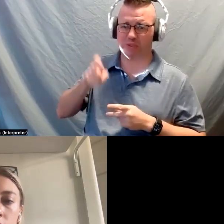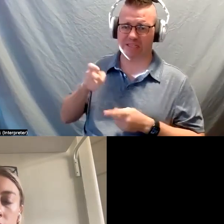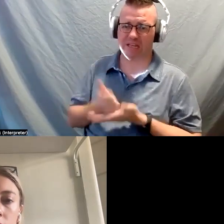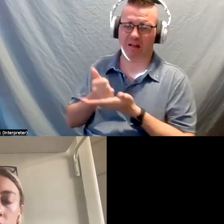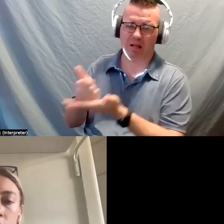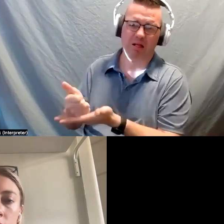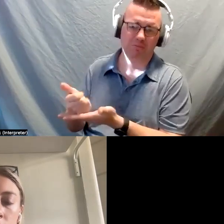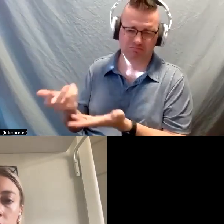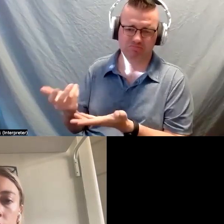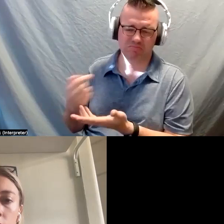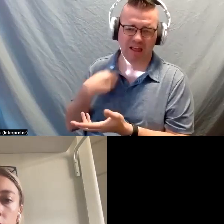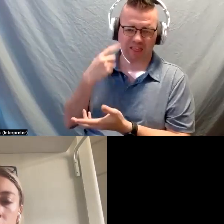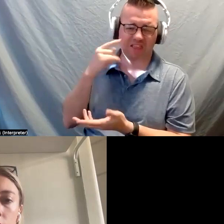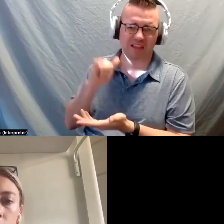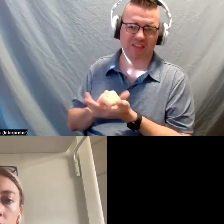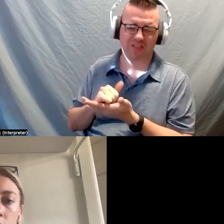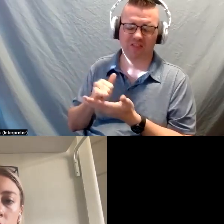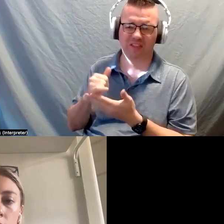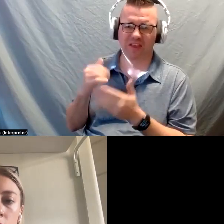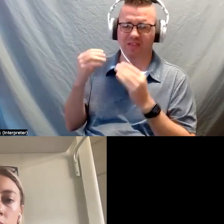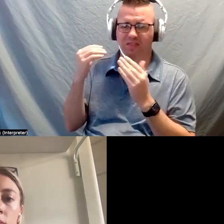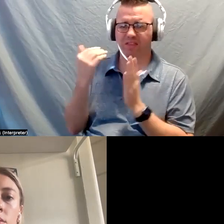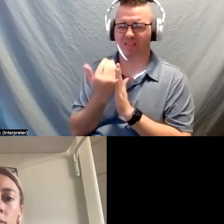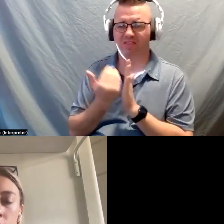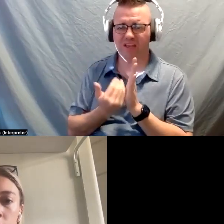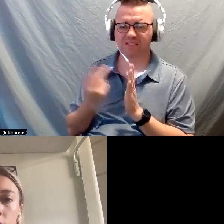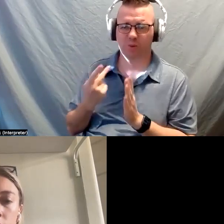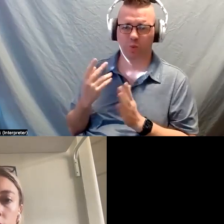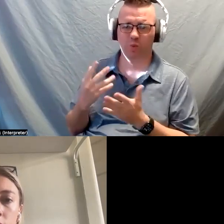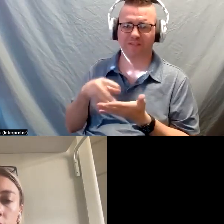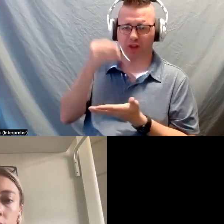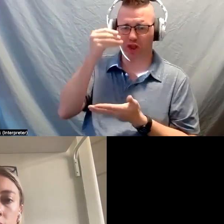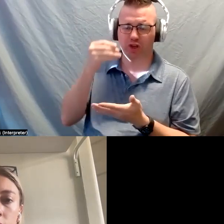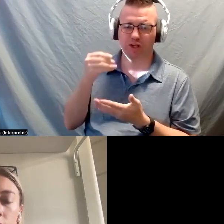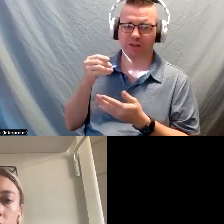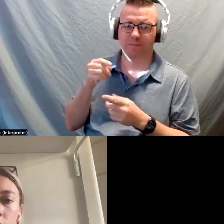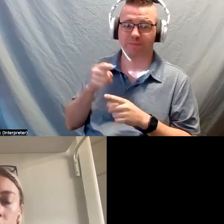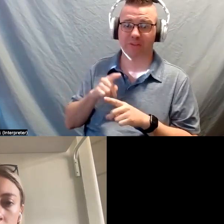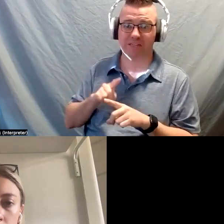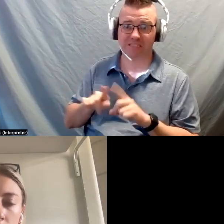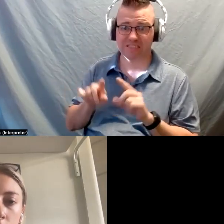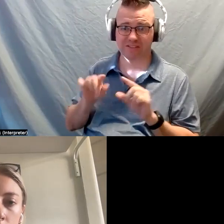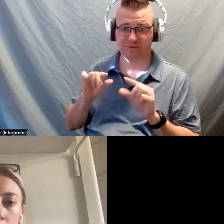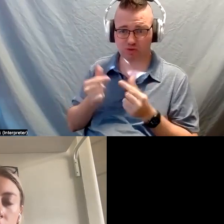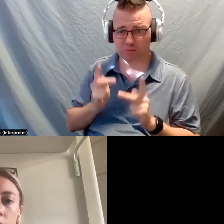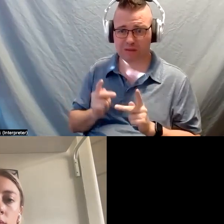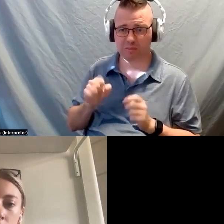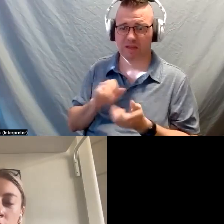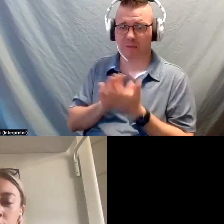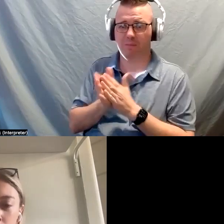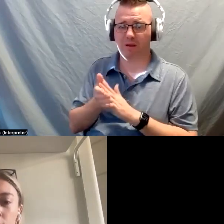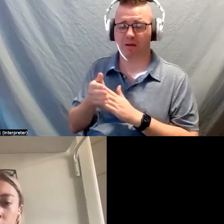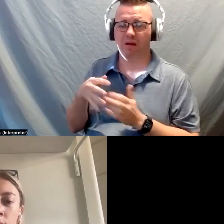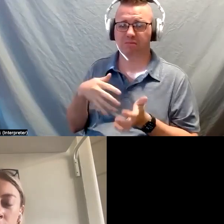think that's the lesson we learn here of how different constituencies still can unexpectedly become